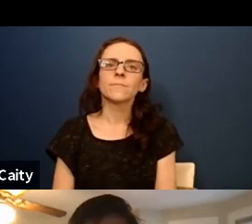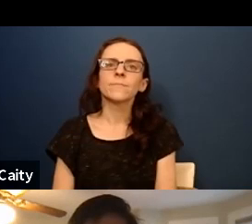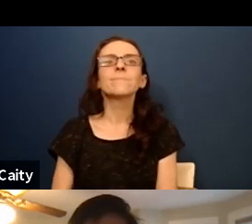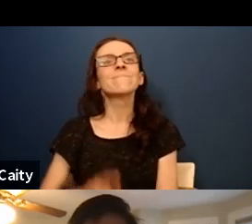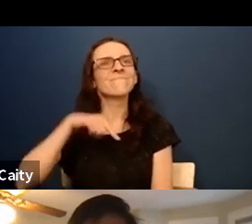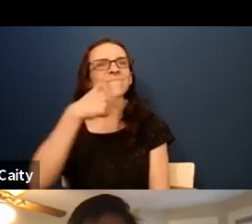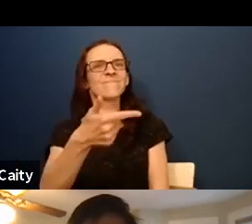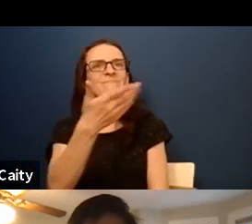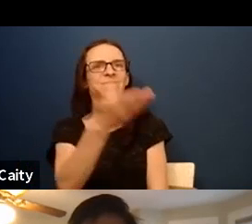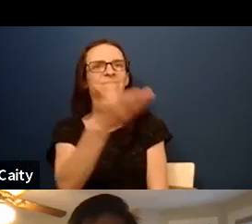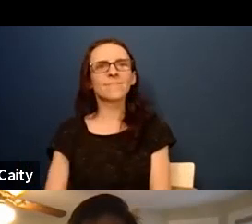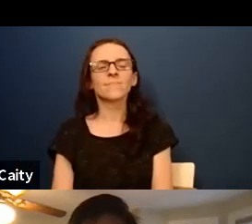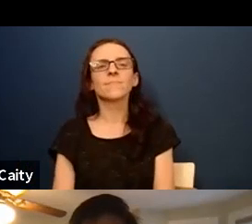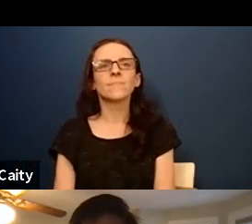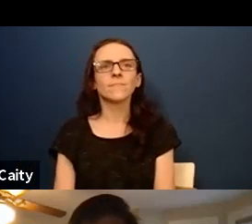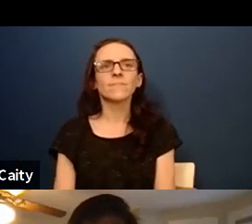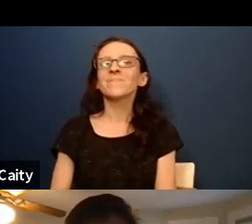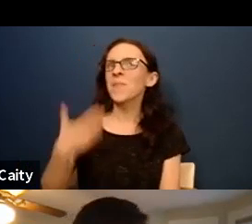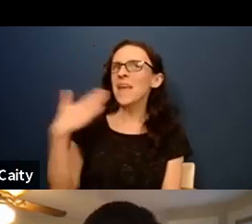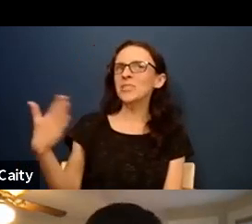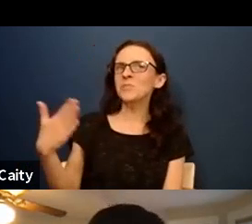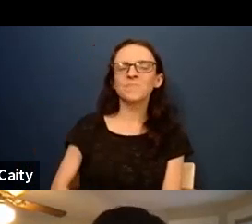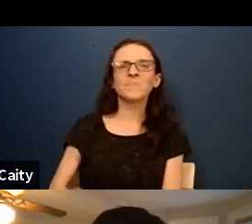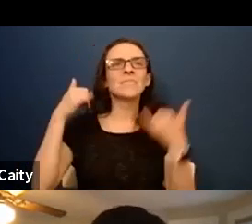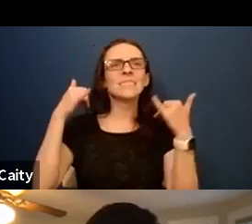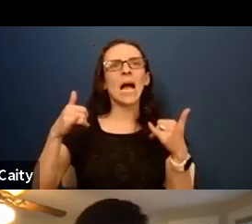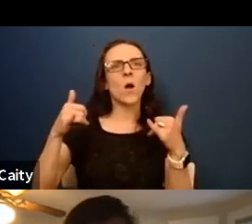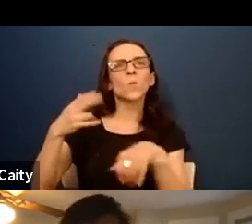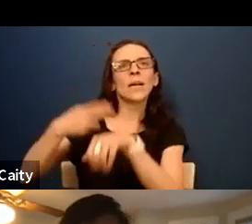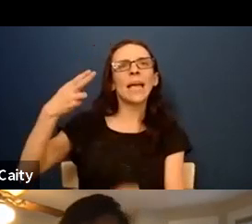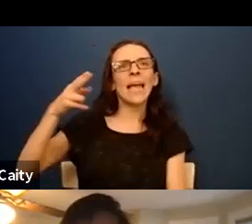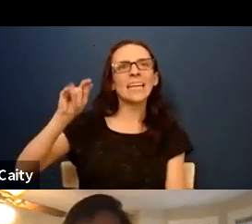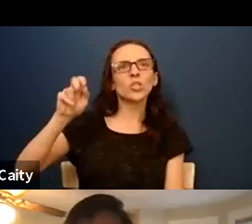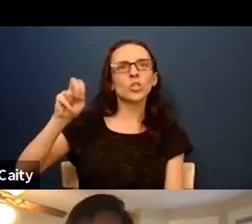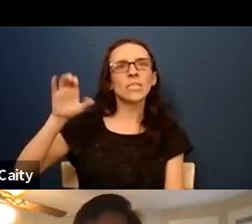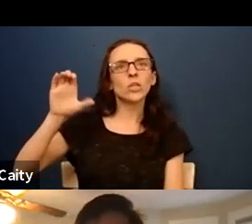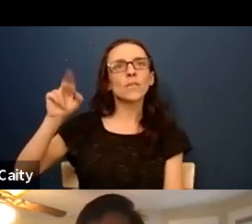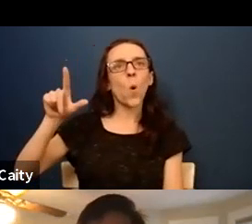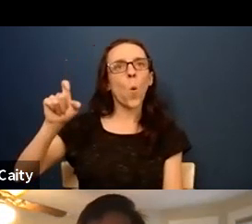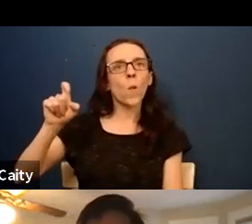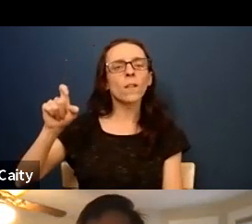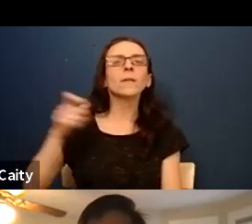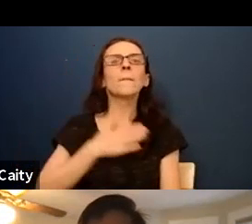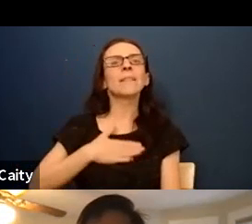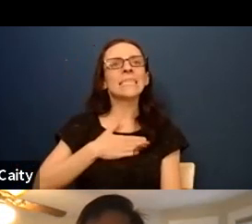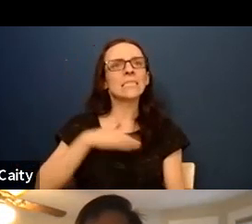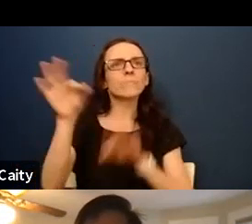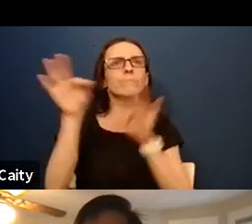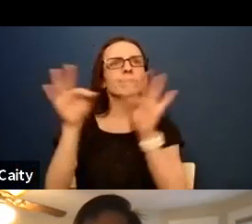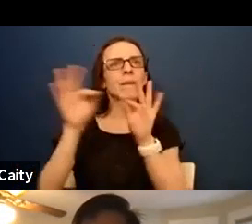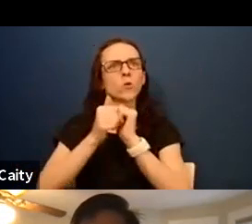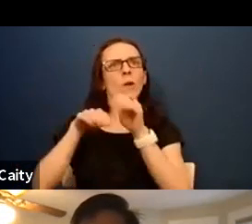Yeah. Thank you. Our Haitian Creole interpreter is Sergio Saint-Hilaire. Please give the